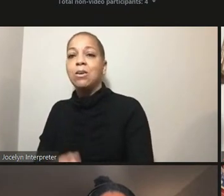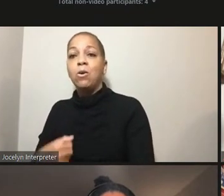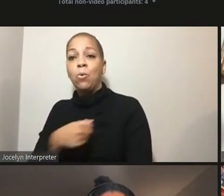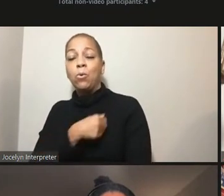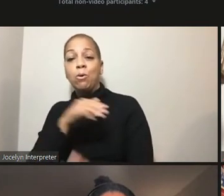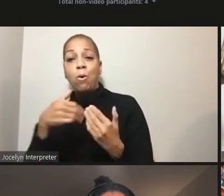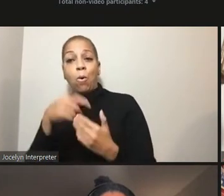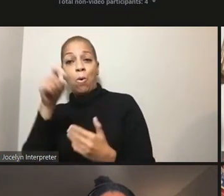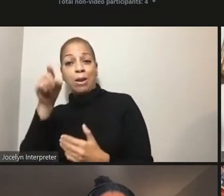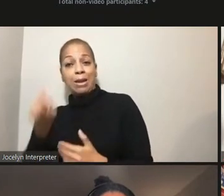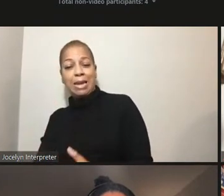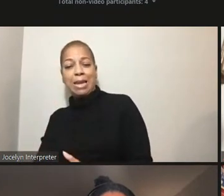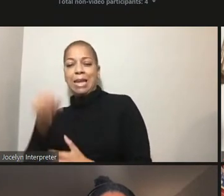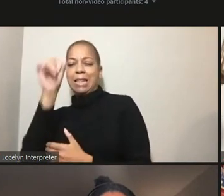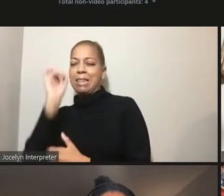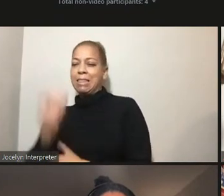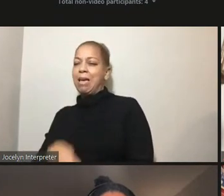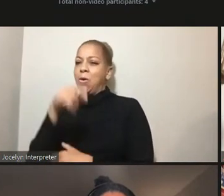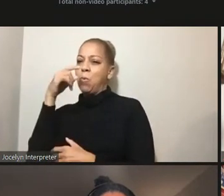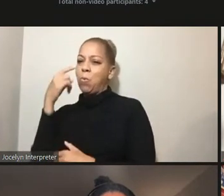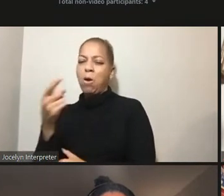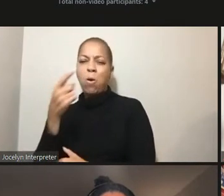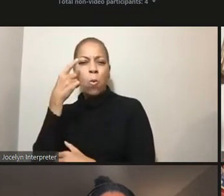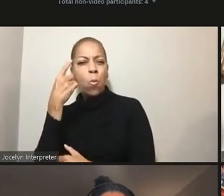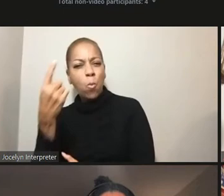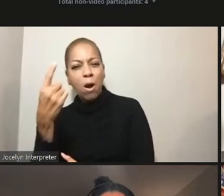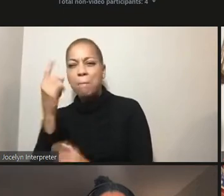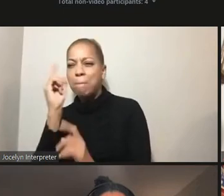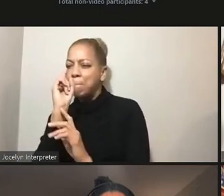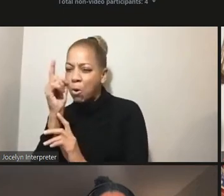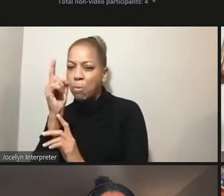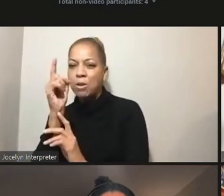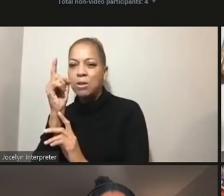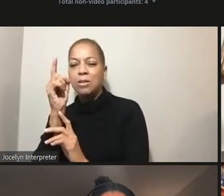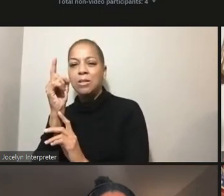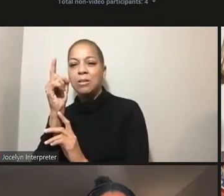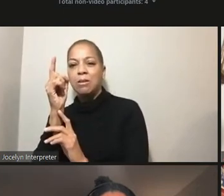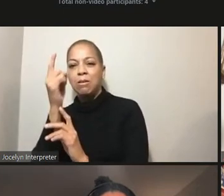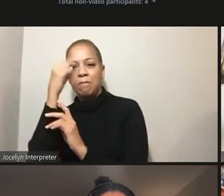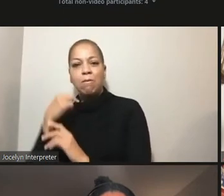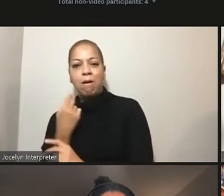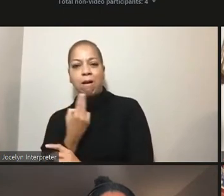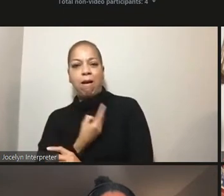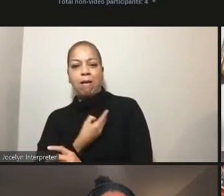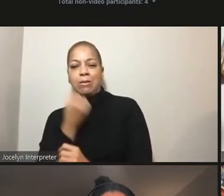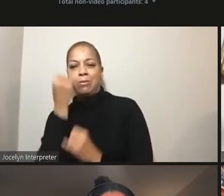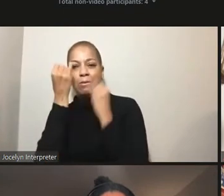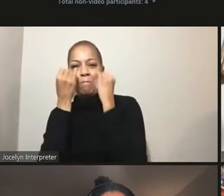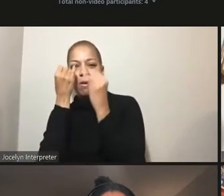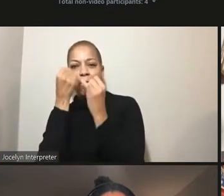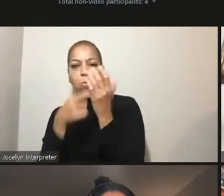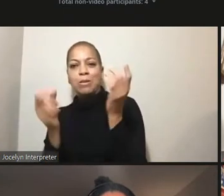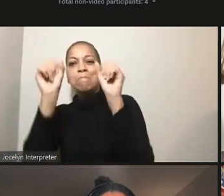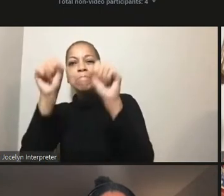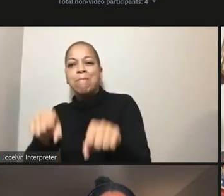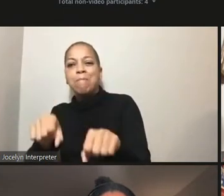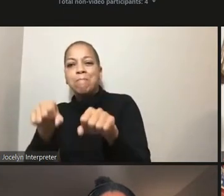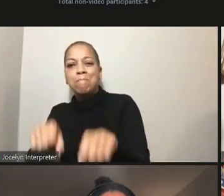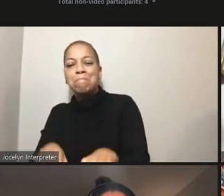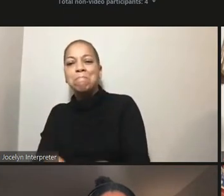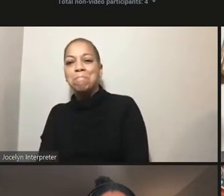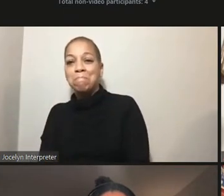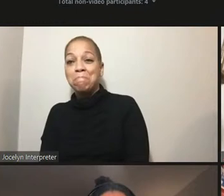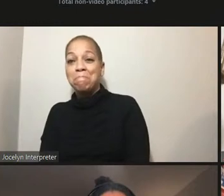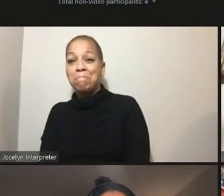need that one, it only takes one moment for us to imagine what's possible.